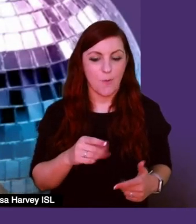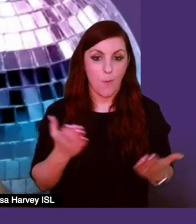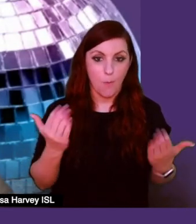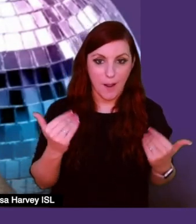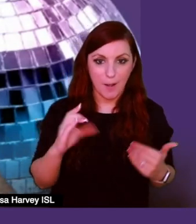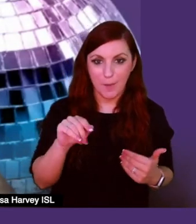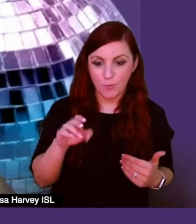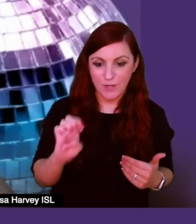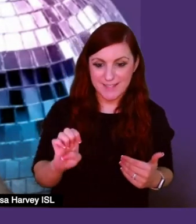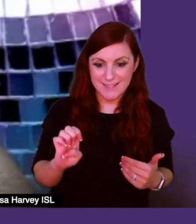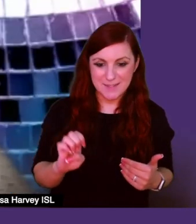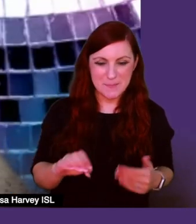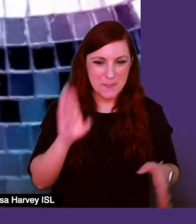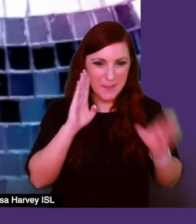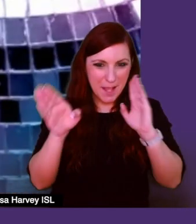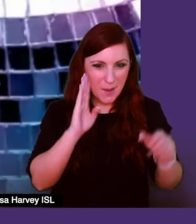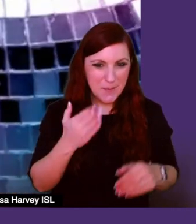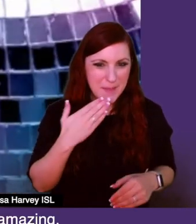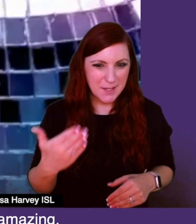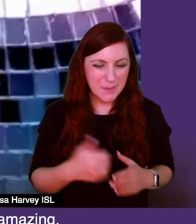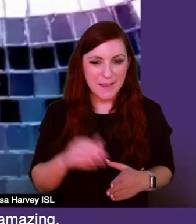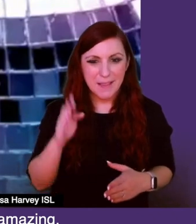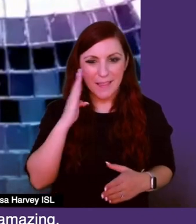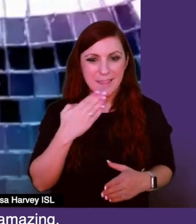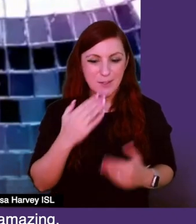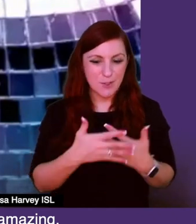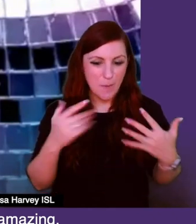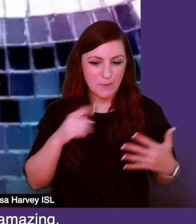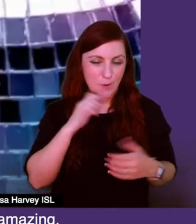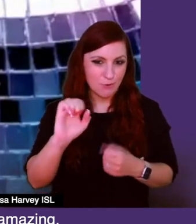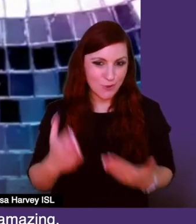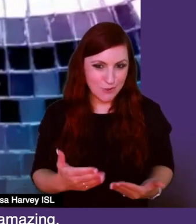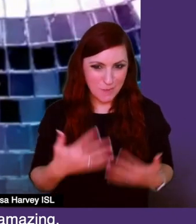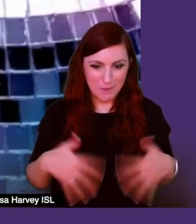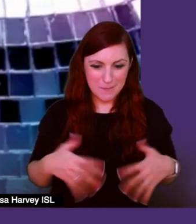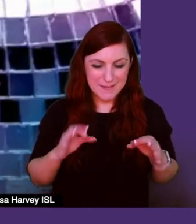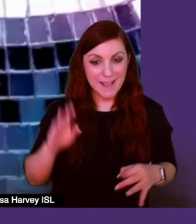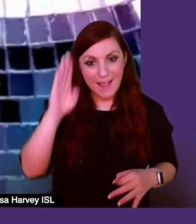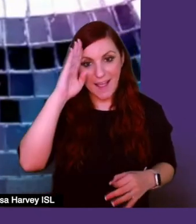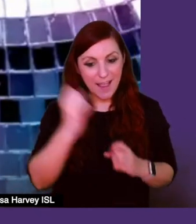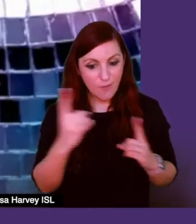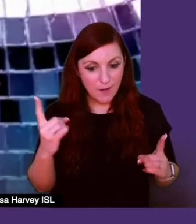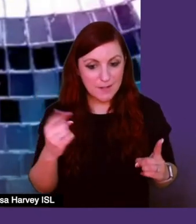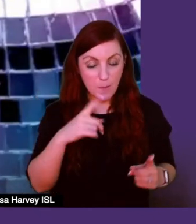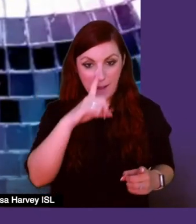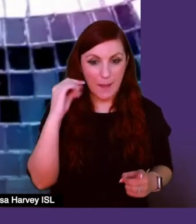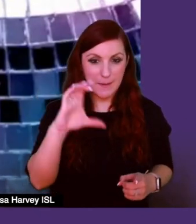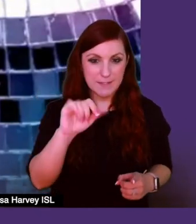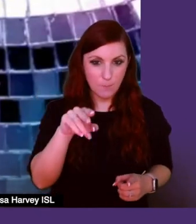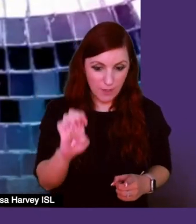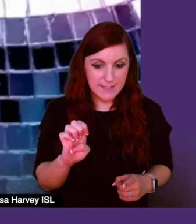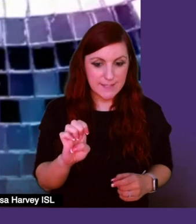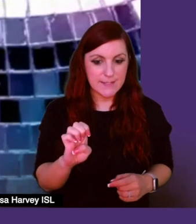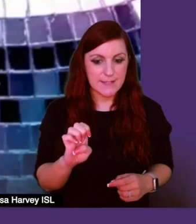So welcome, Caprice. Hello, thank you. Thank you so much for the amazing introduction. That was amazing. Hi, everybody. My name